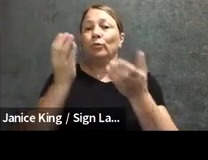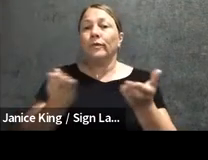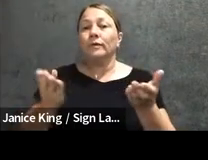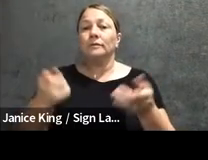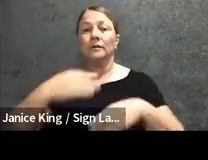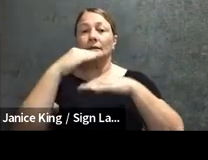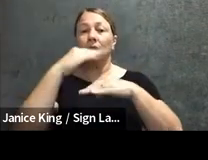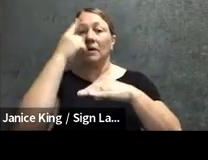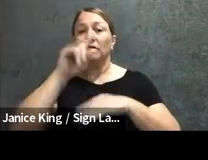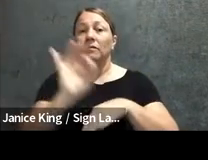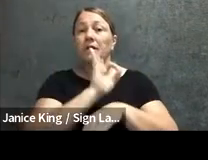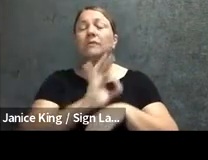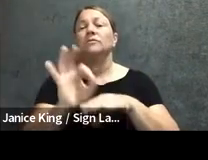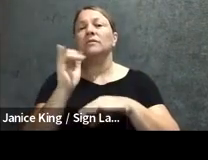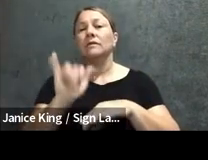Next.